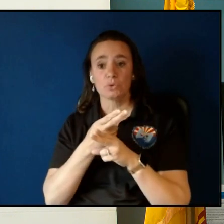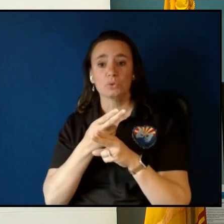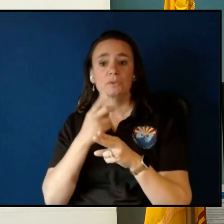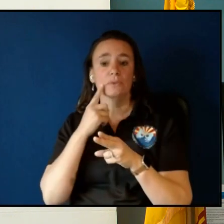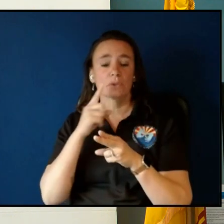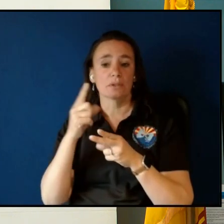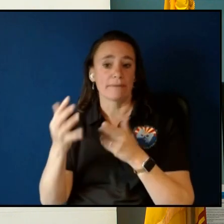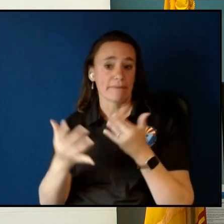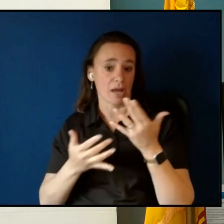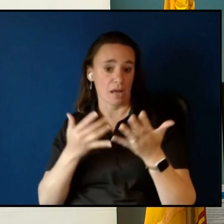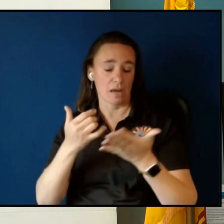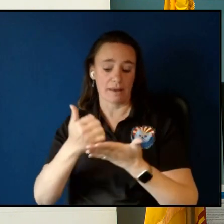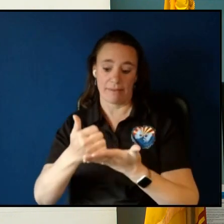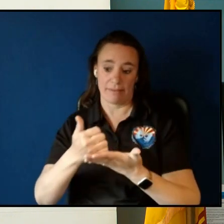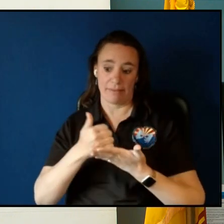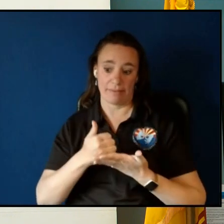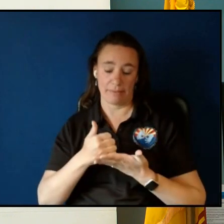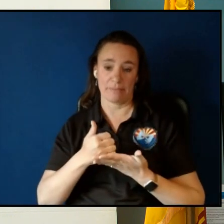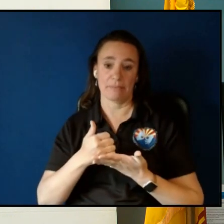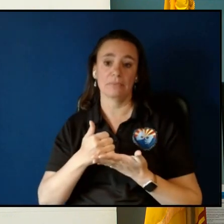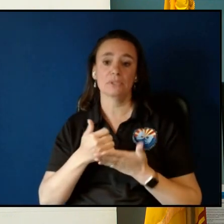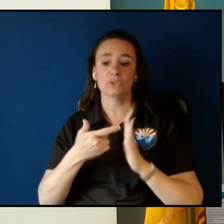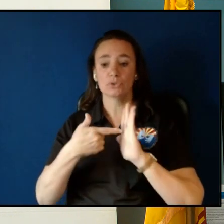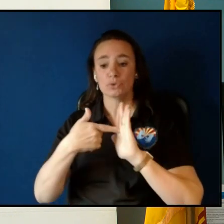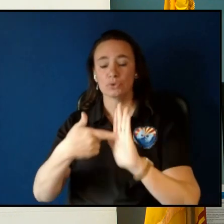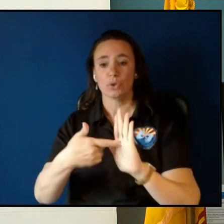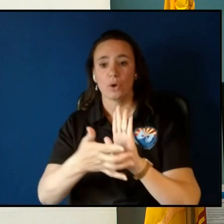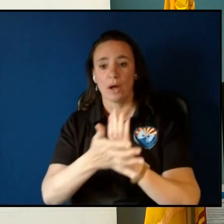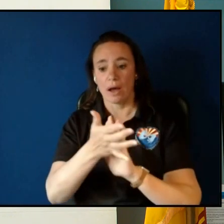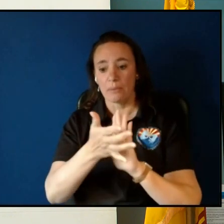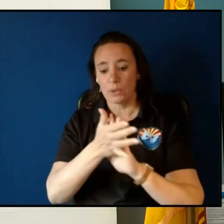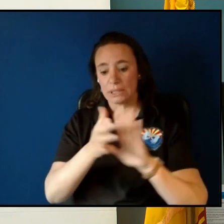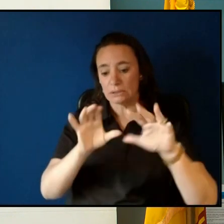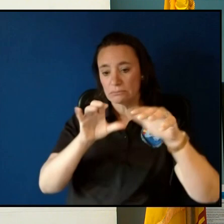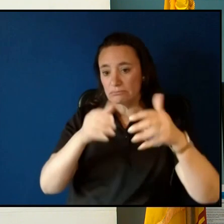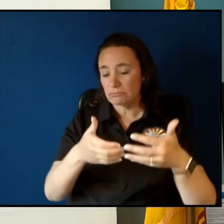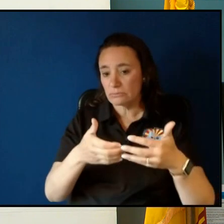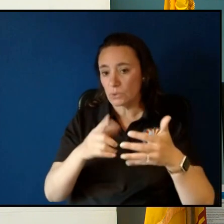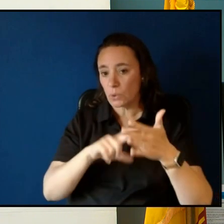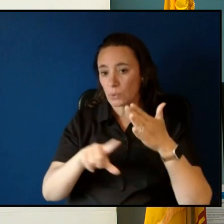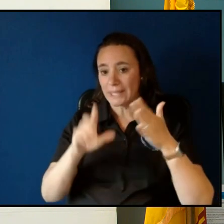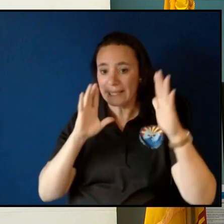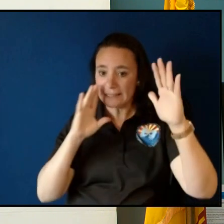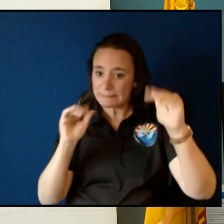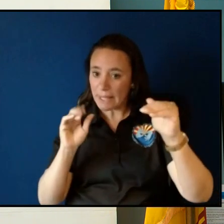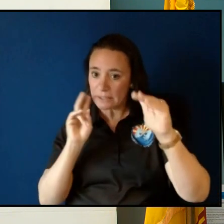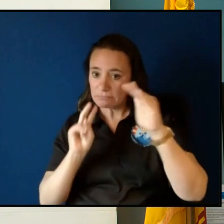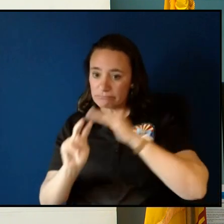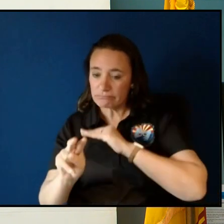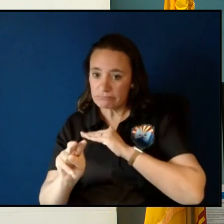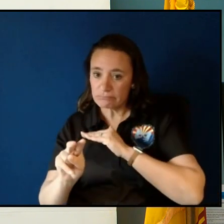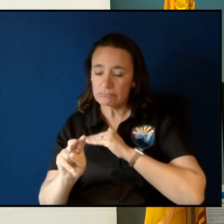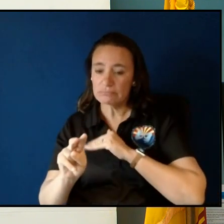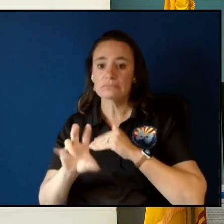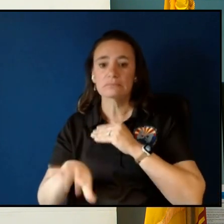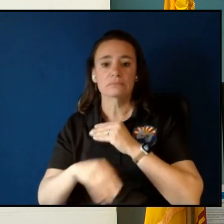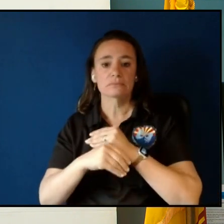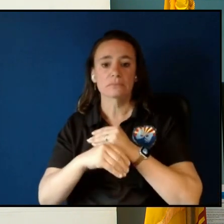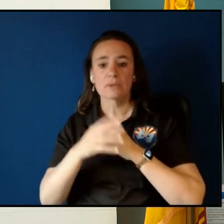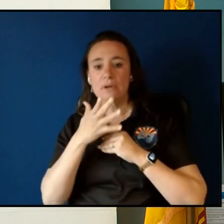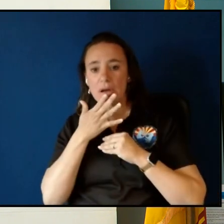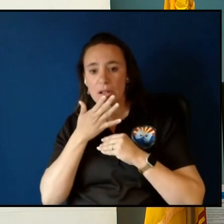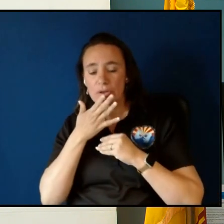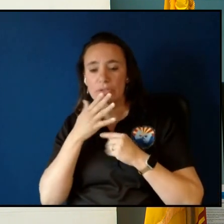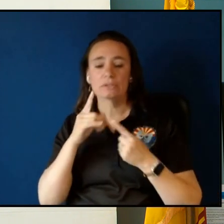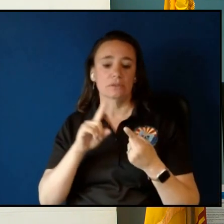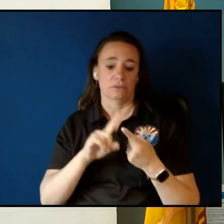us show operations folks exactly what we expect weather-wise. We color code it. Green meaning moderated